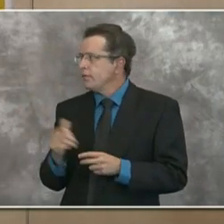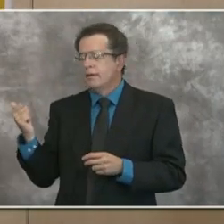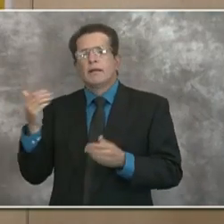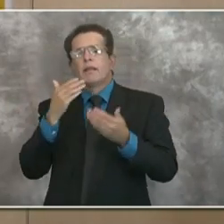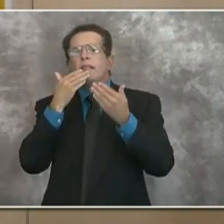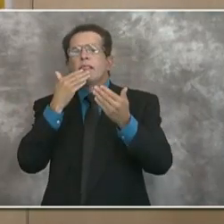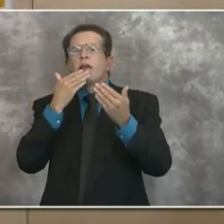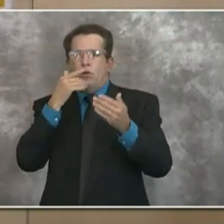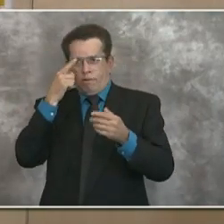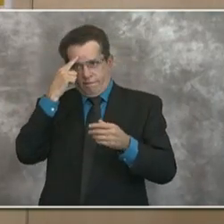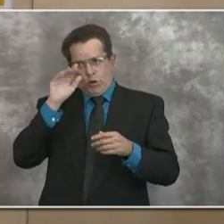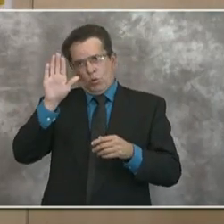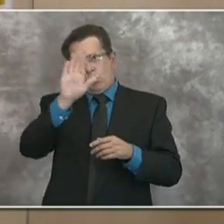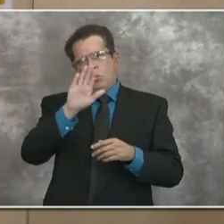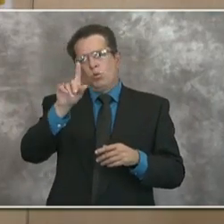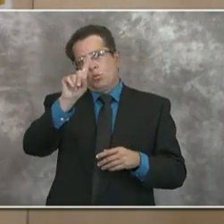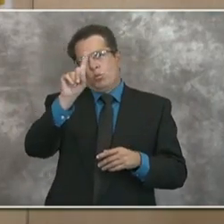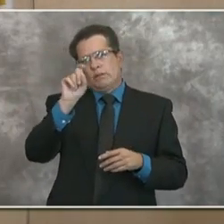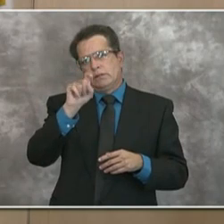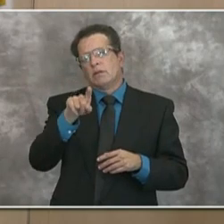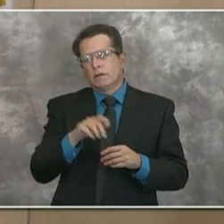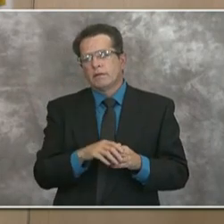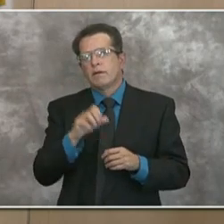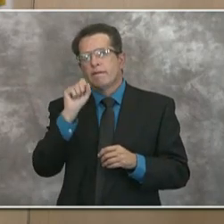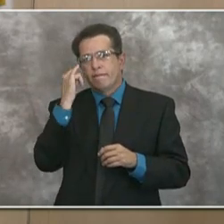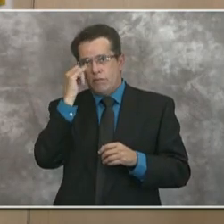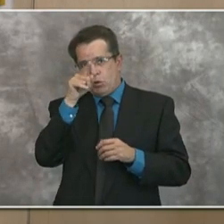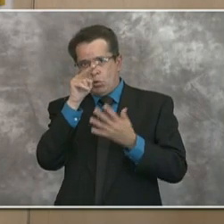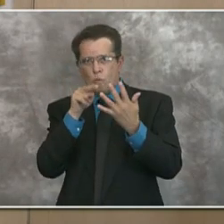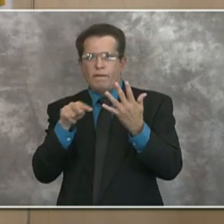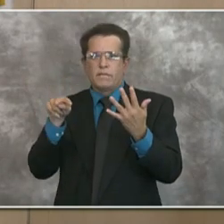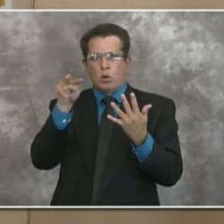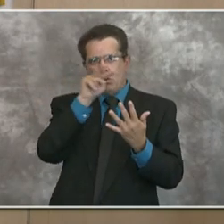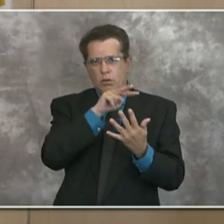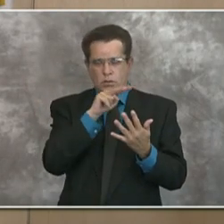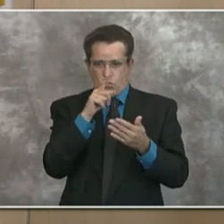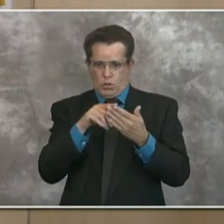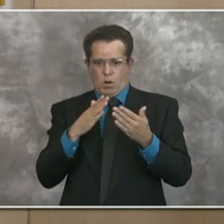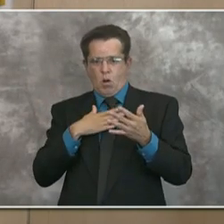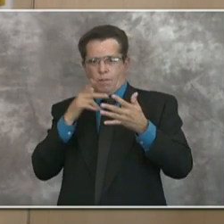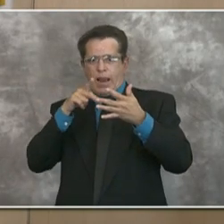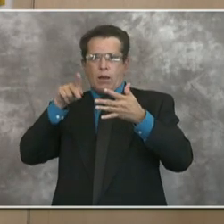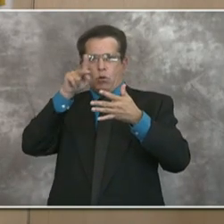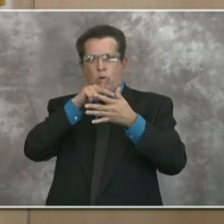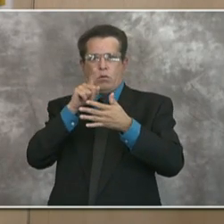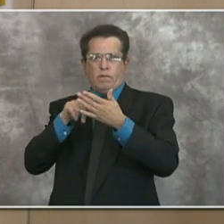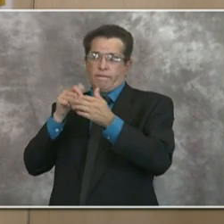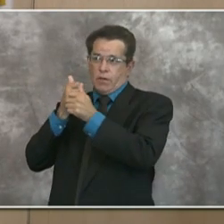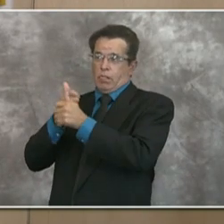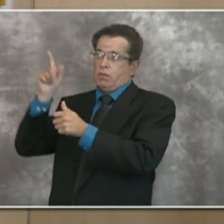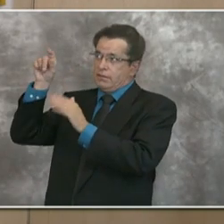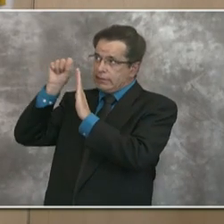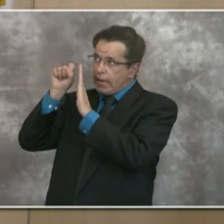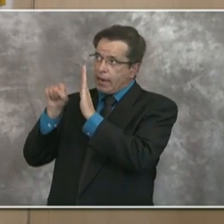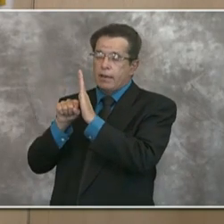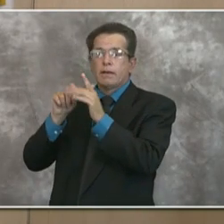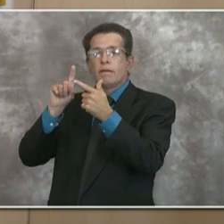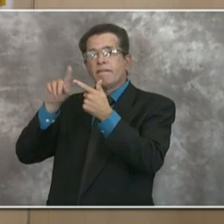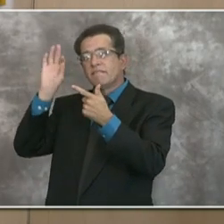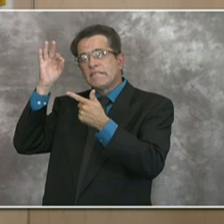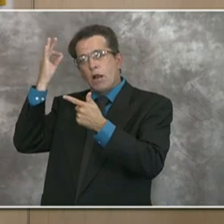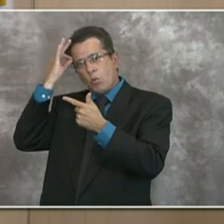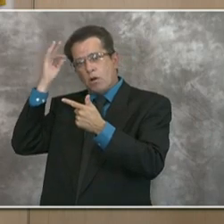Thank you for the question. If you will review our priorities, both state, federal, state,